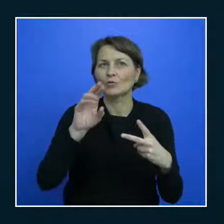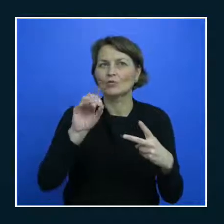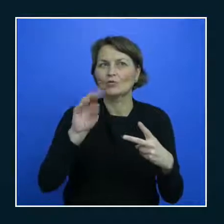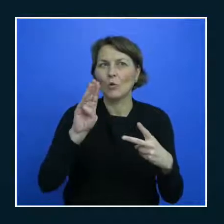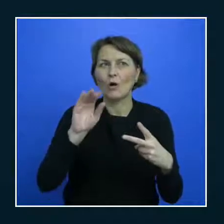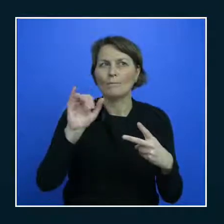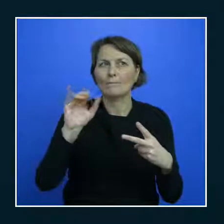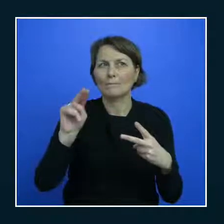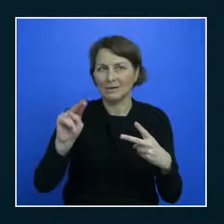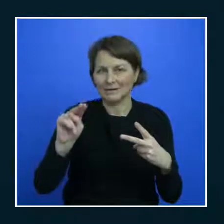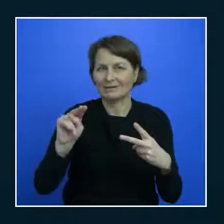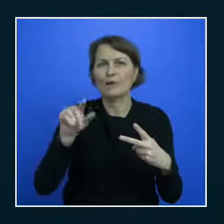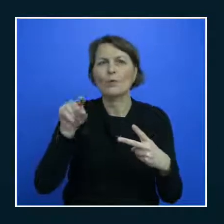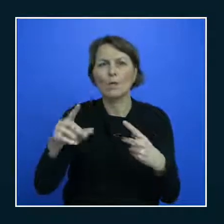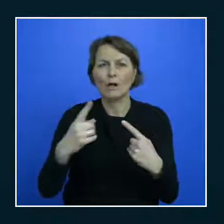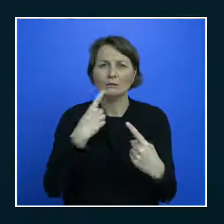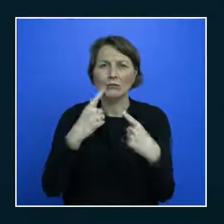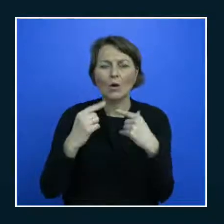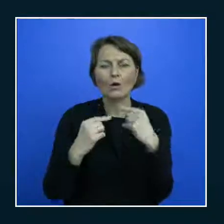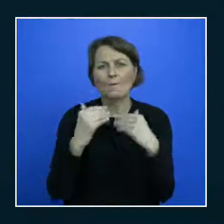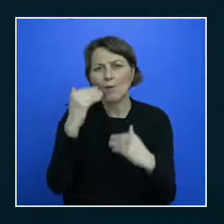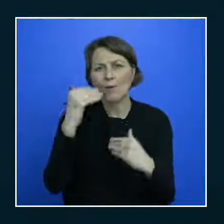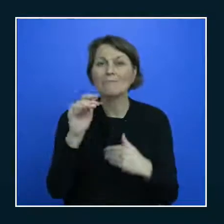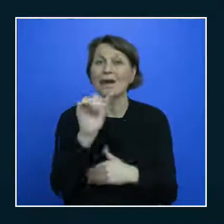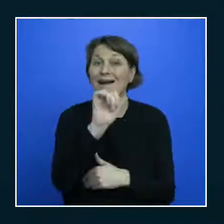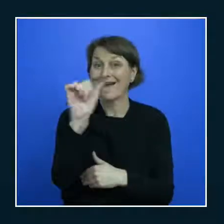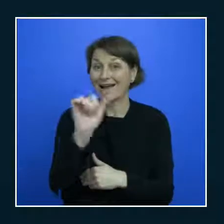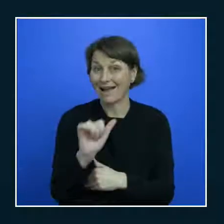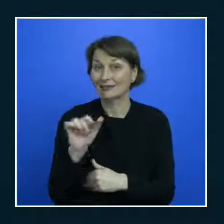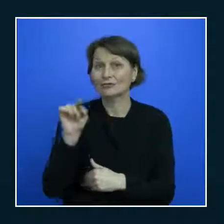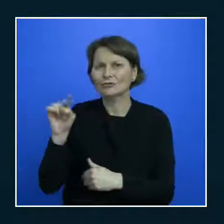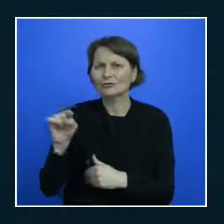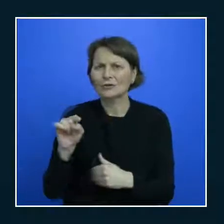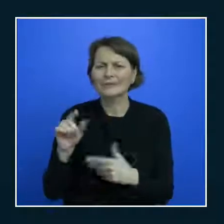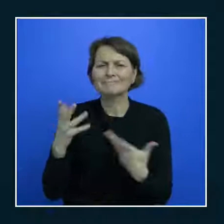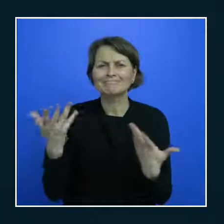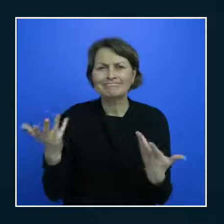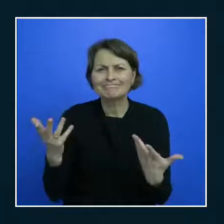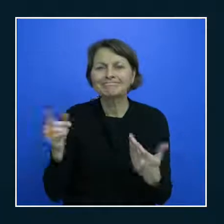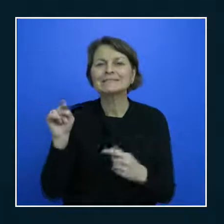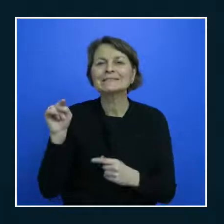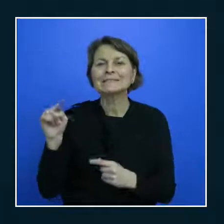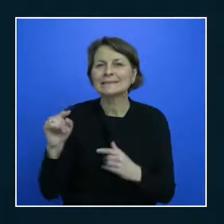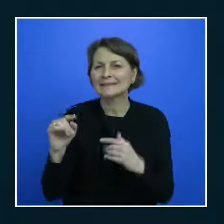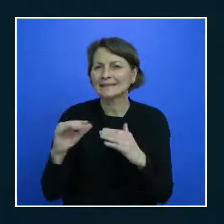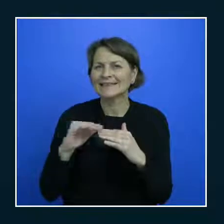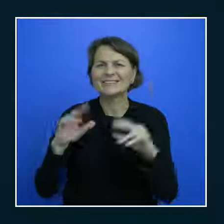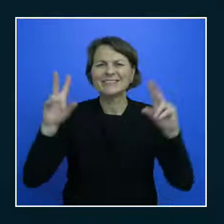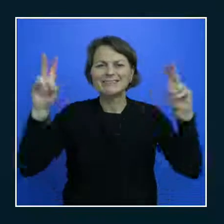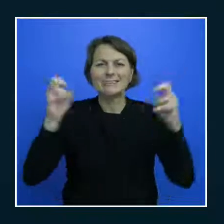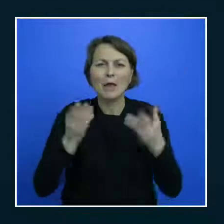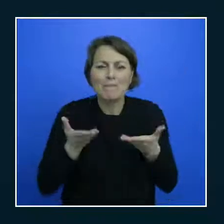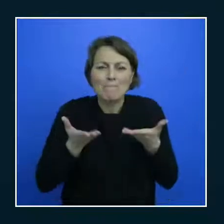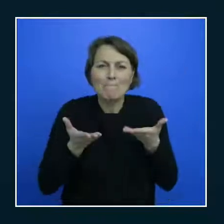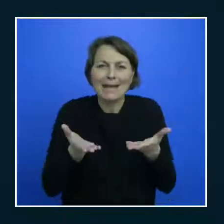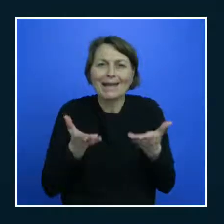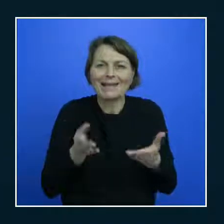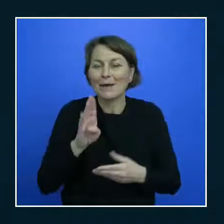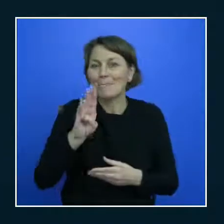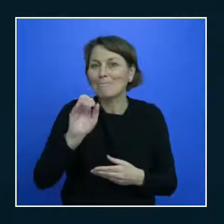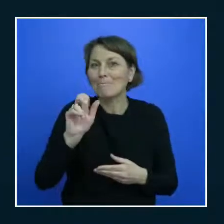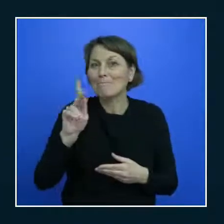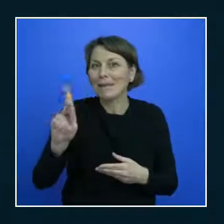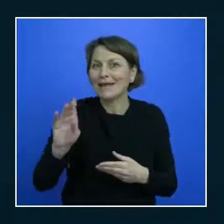the Azure Bakery. And according to his description, he says, we will bake a delicious layered Azure